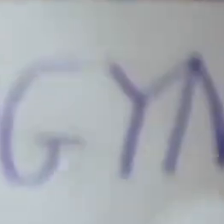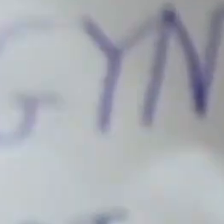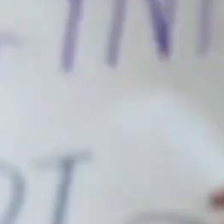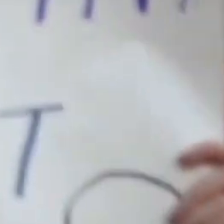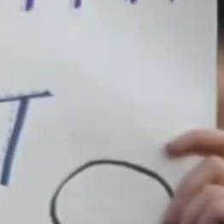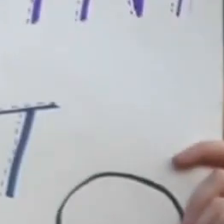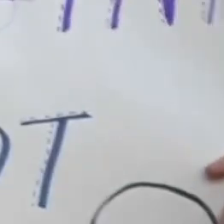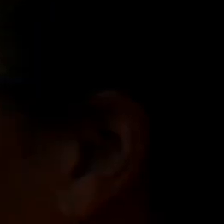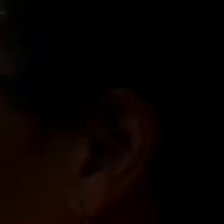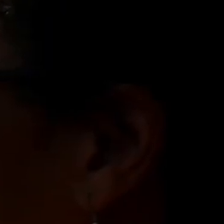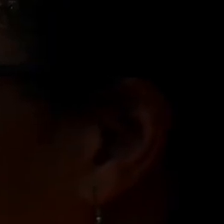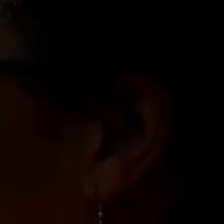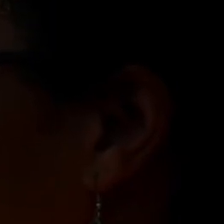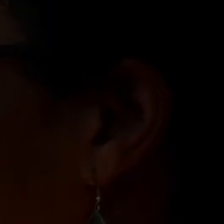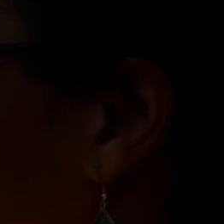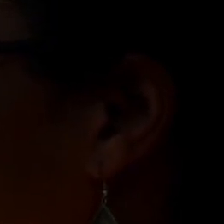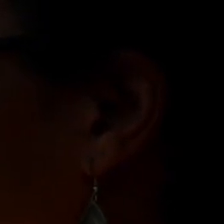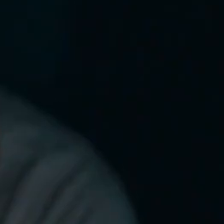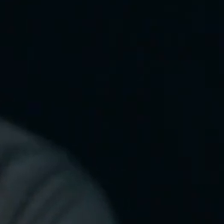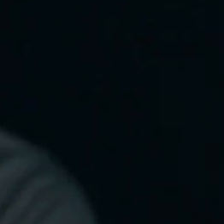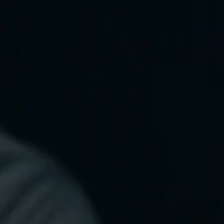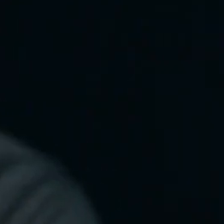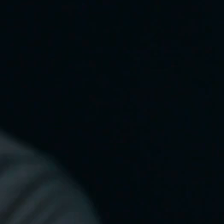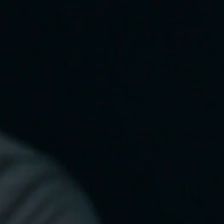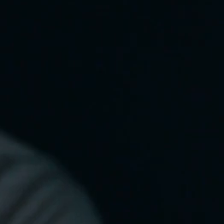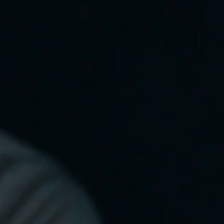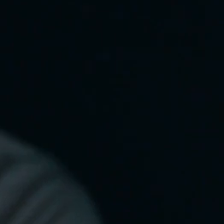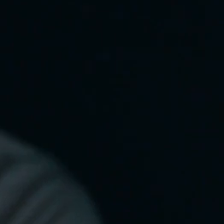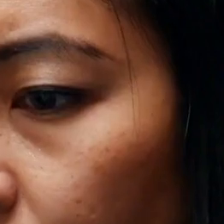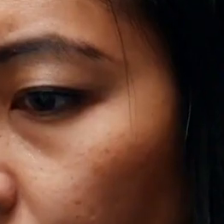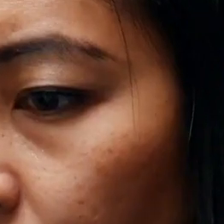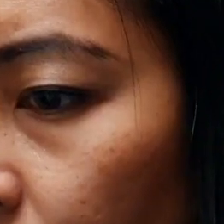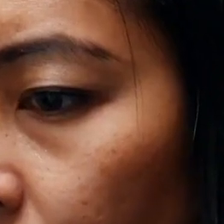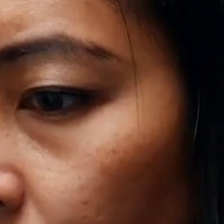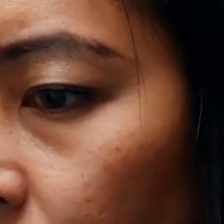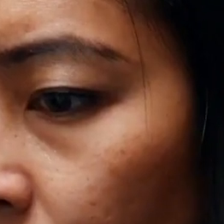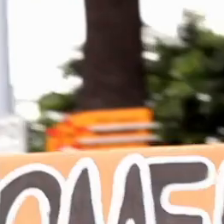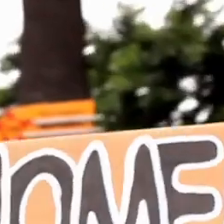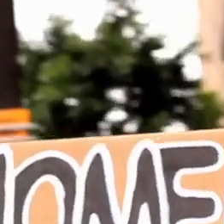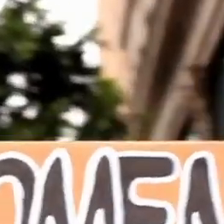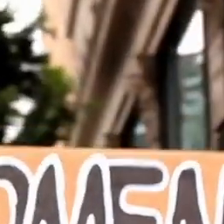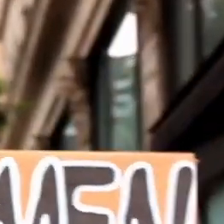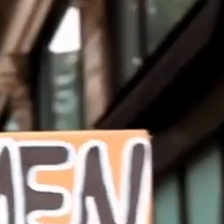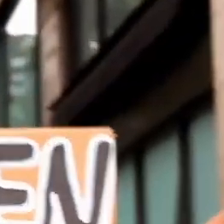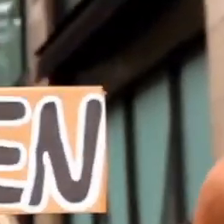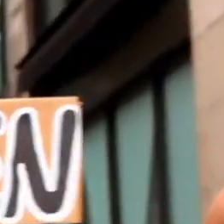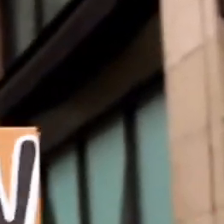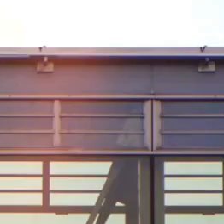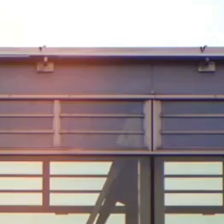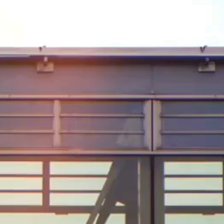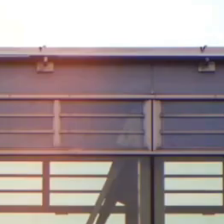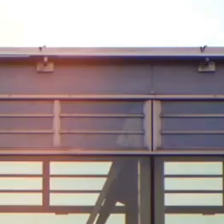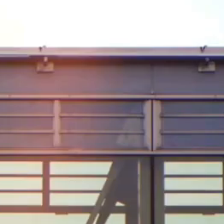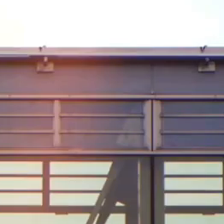justice in the U.S. context. We are seeing a paradigm shift away from silence and complicity to a world where actions and words have